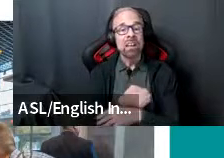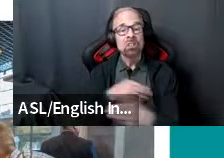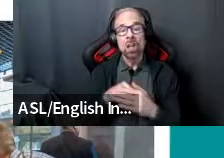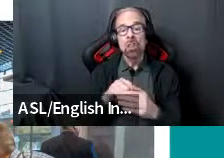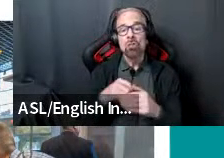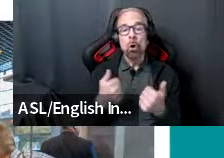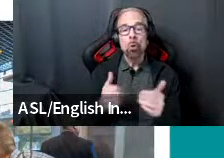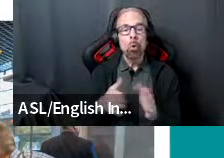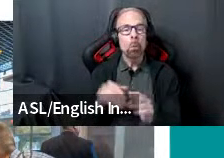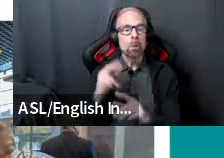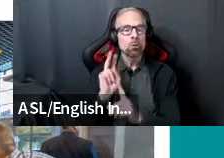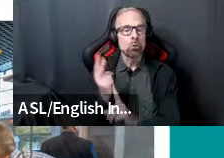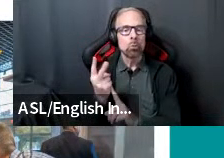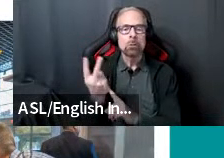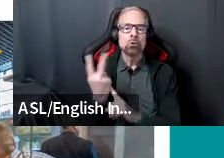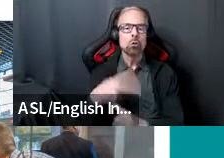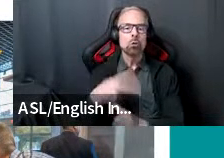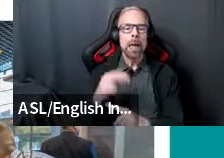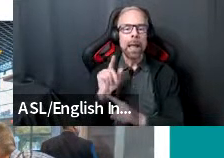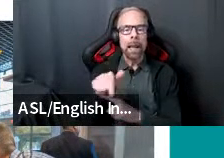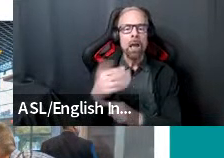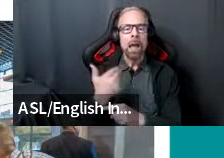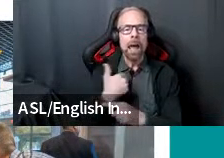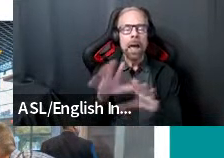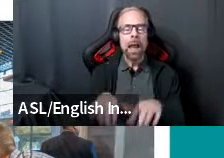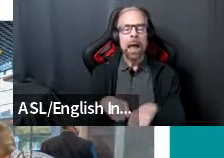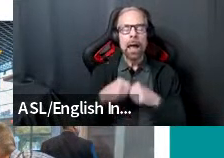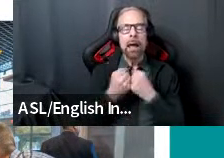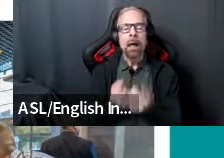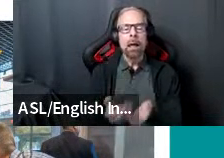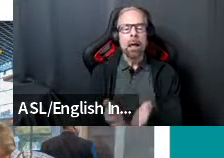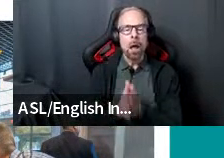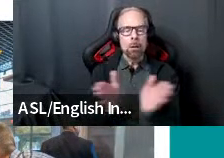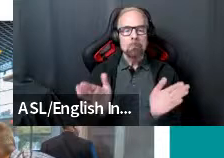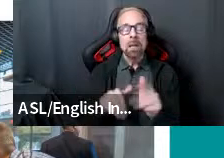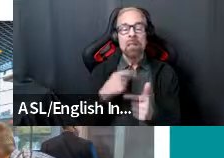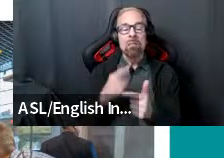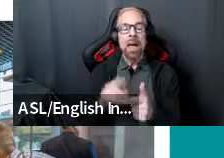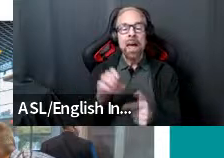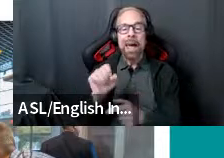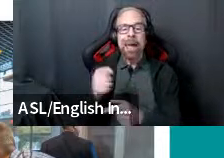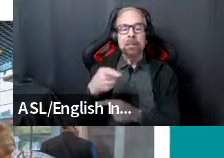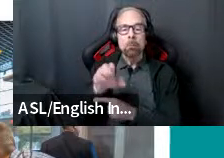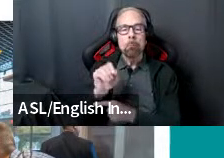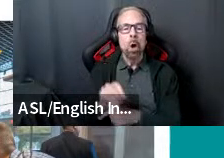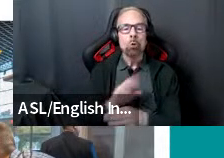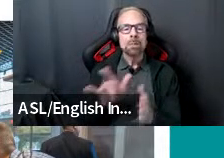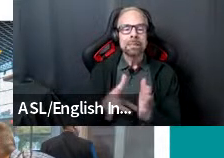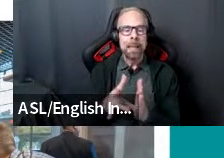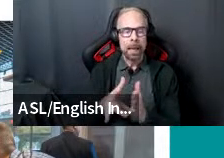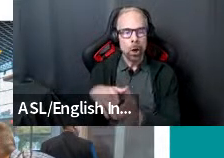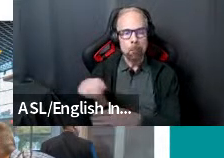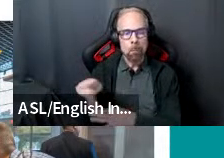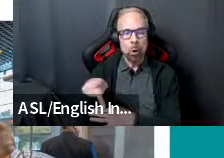we held a public hearing at the Expo Center in Portland. We had approximately